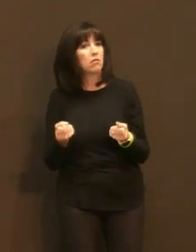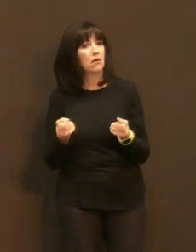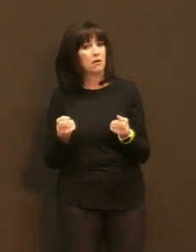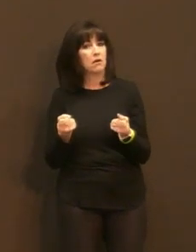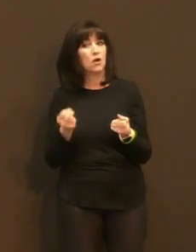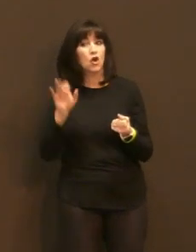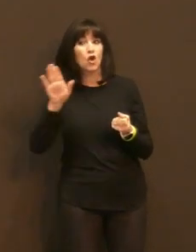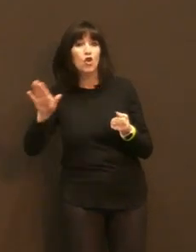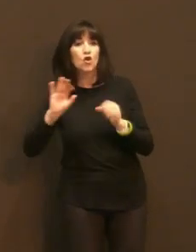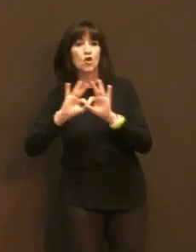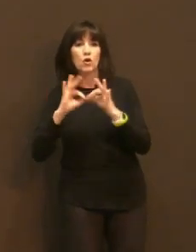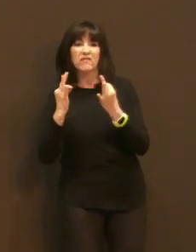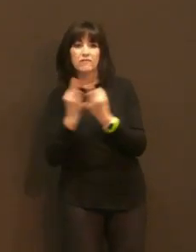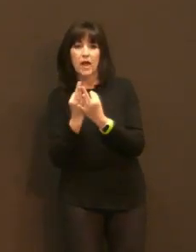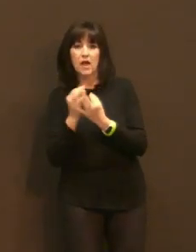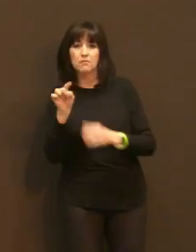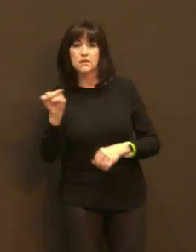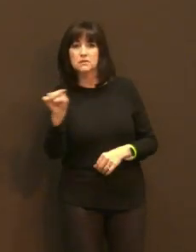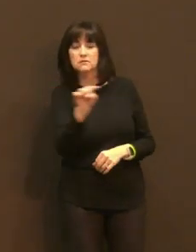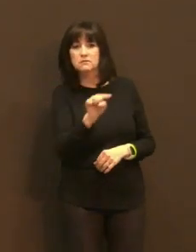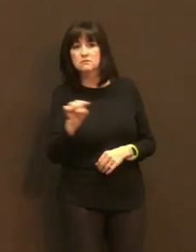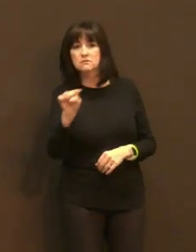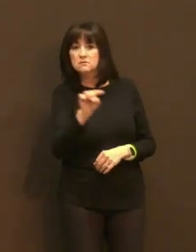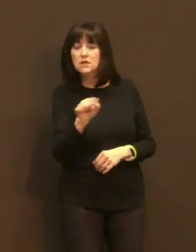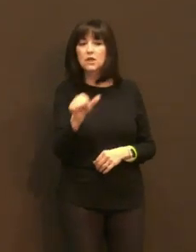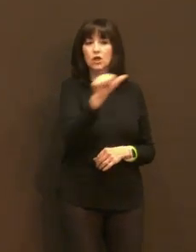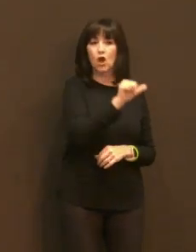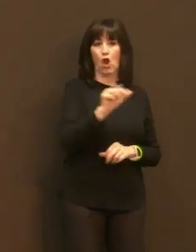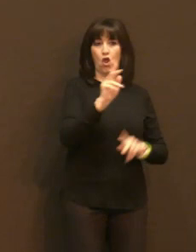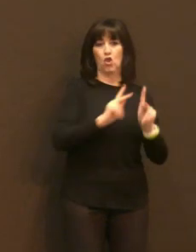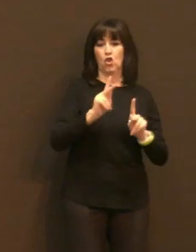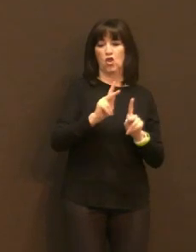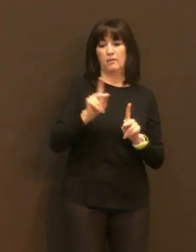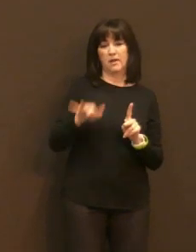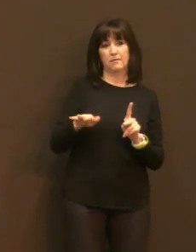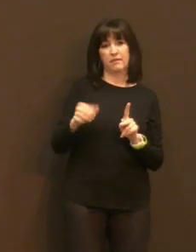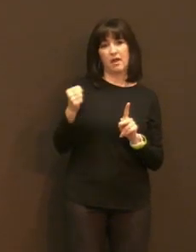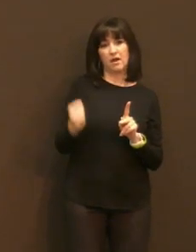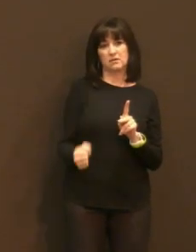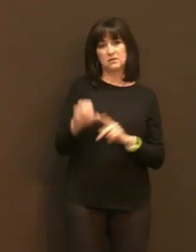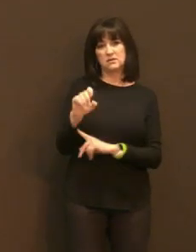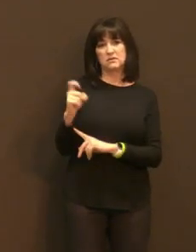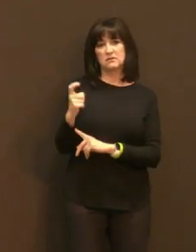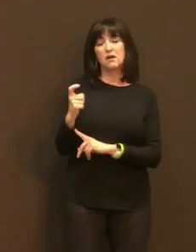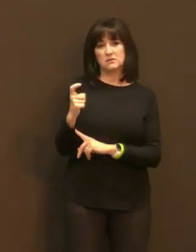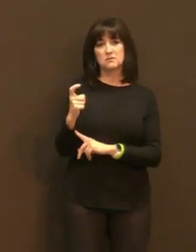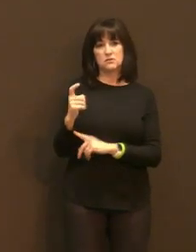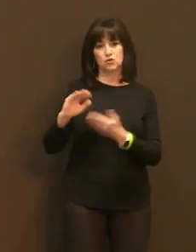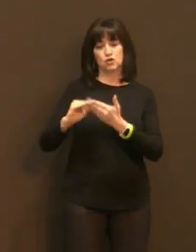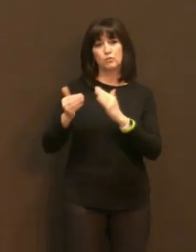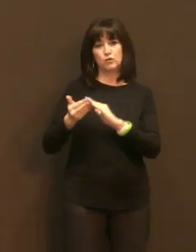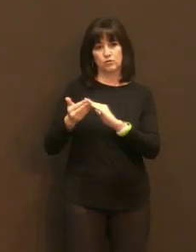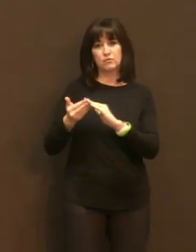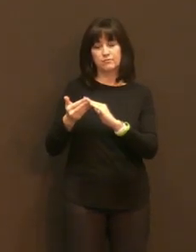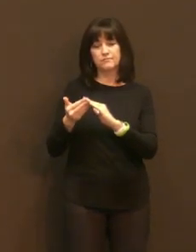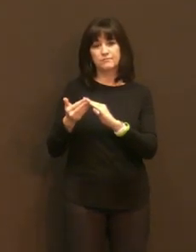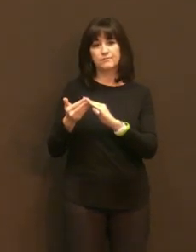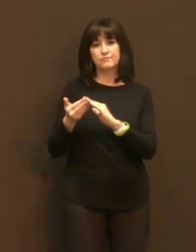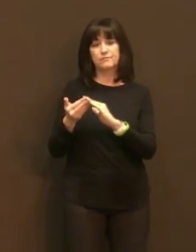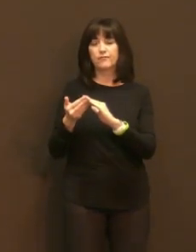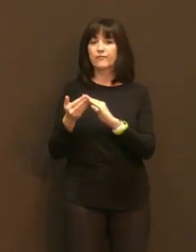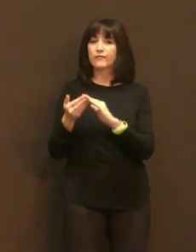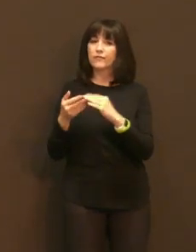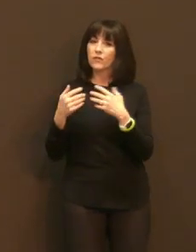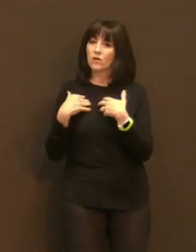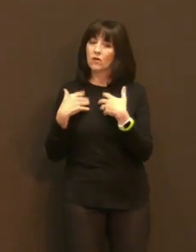their families as well as others in the community. And I also want to mention how